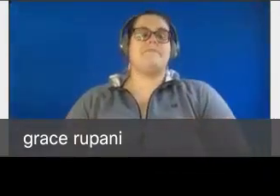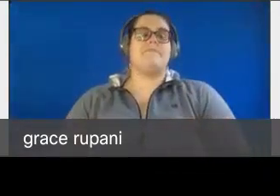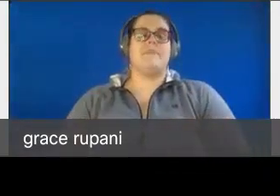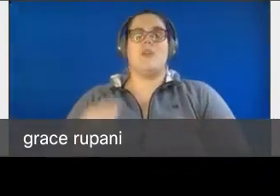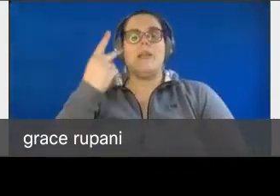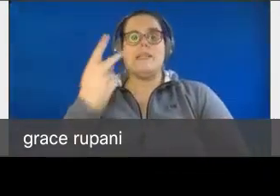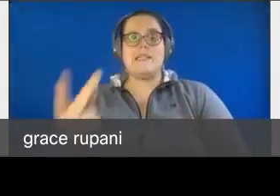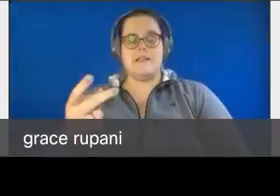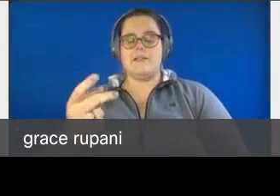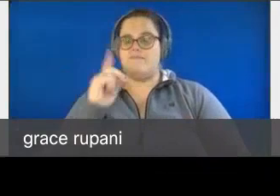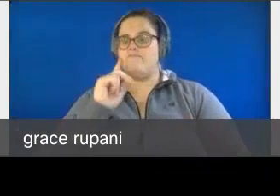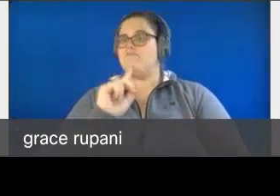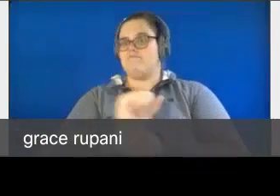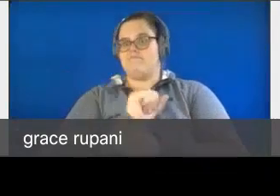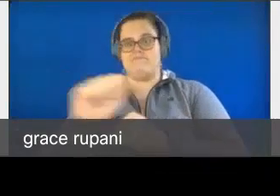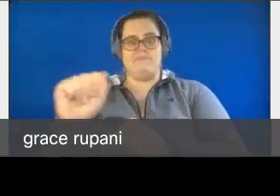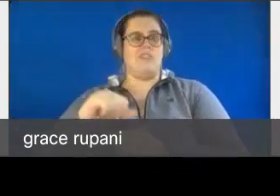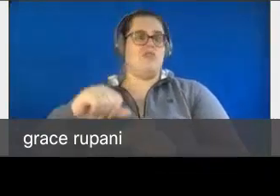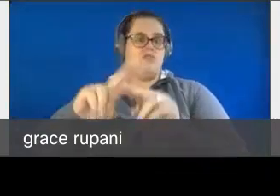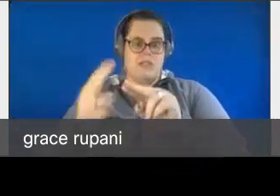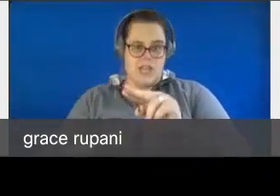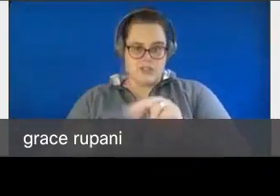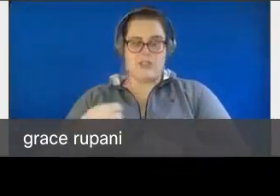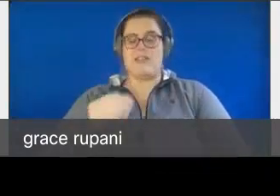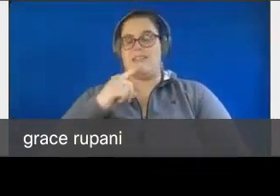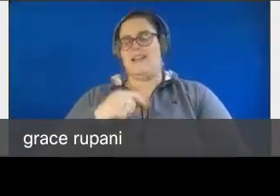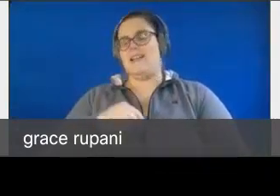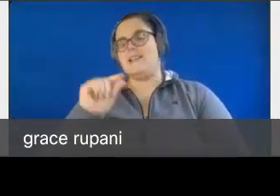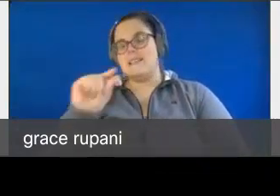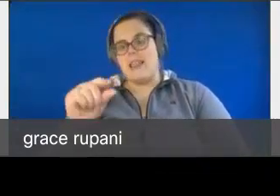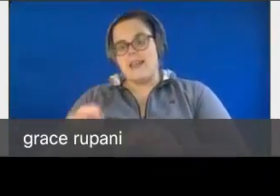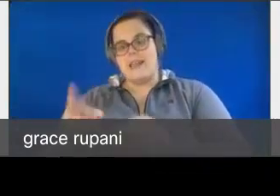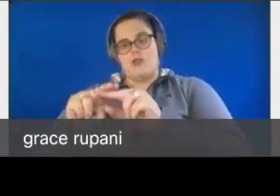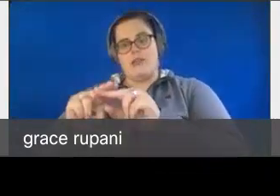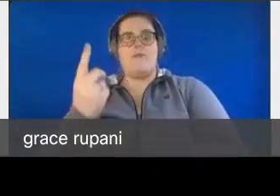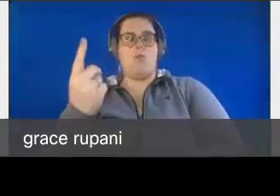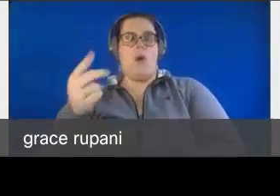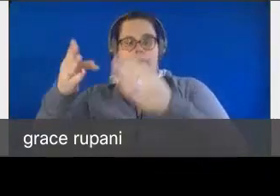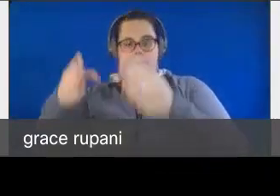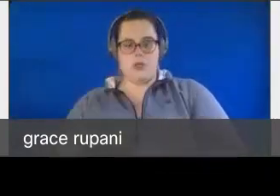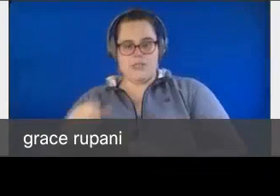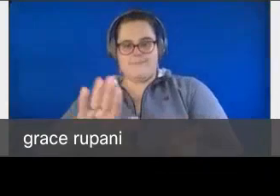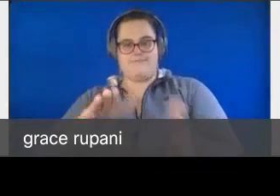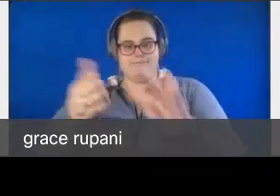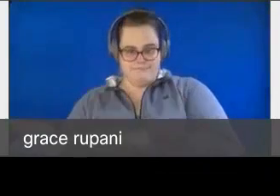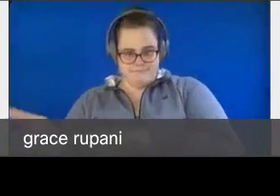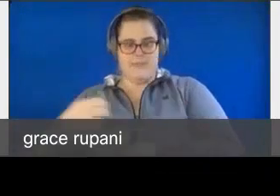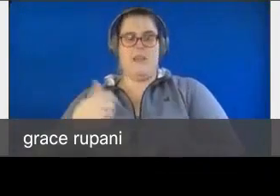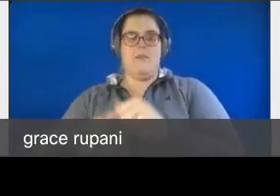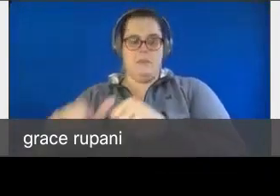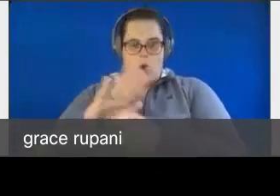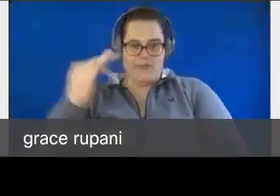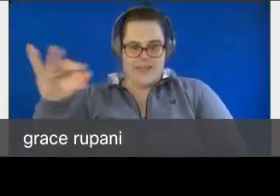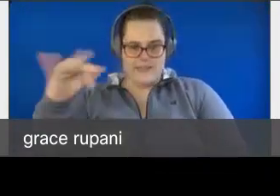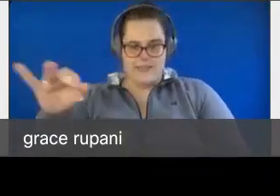definite reduction and a slight increase of just 1 person who has passed from COVID-19. Again, the total since the